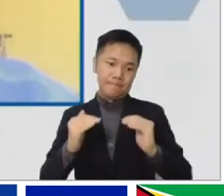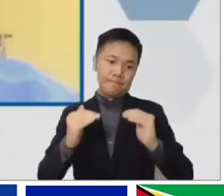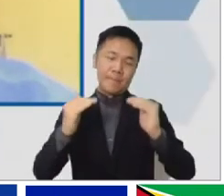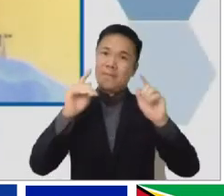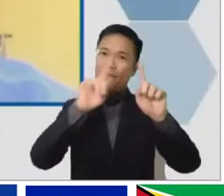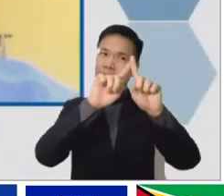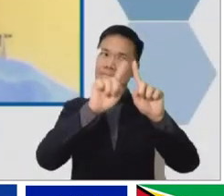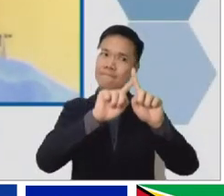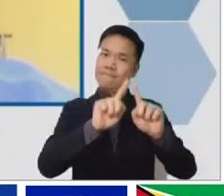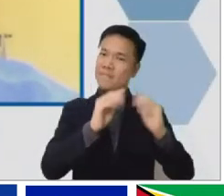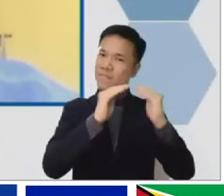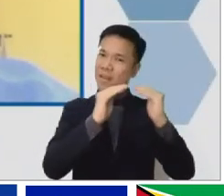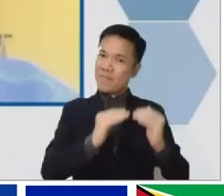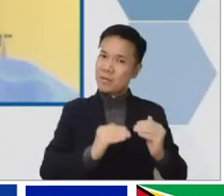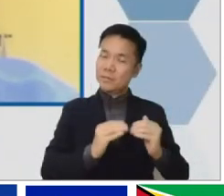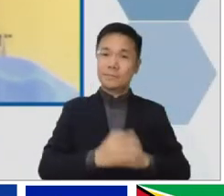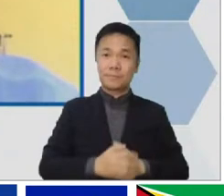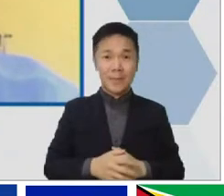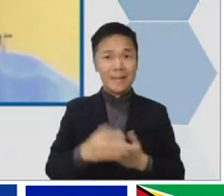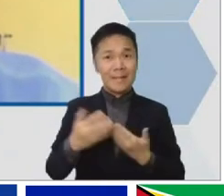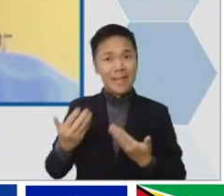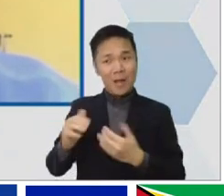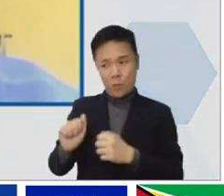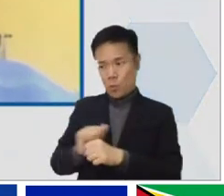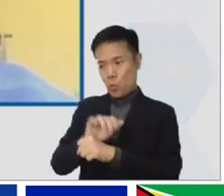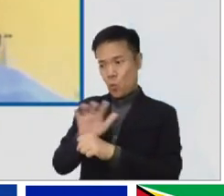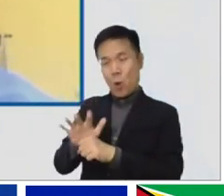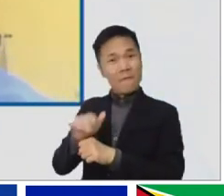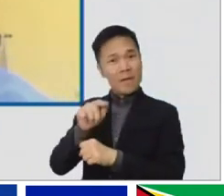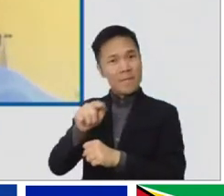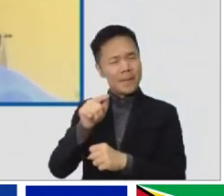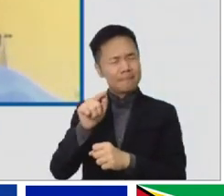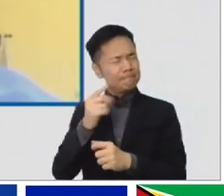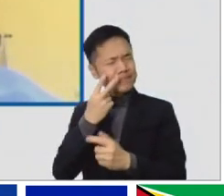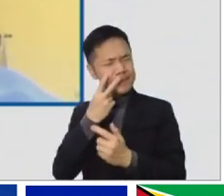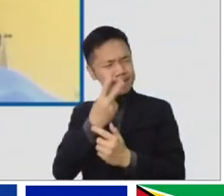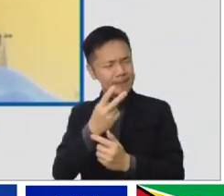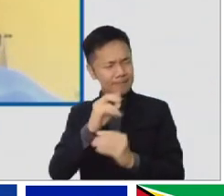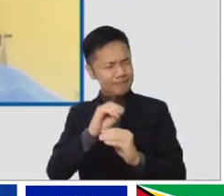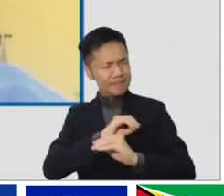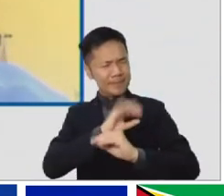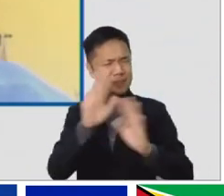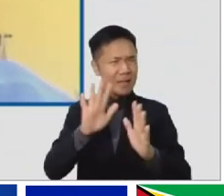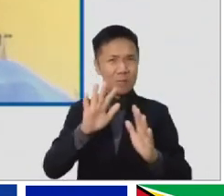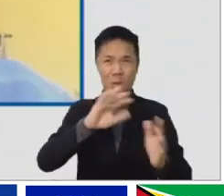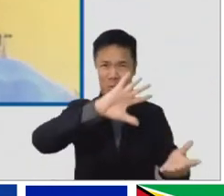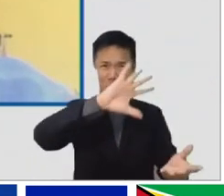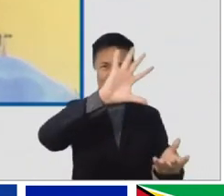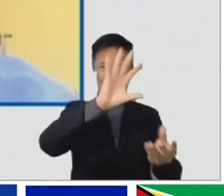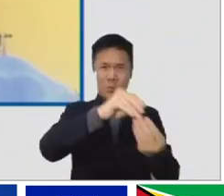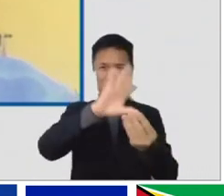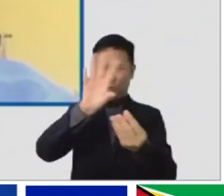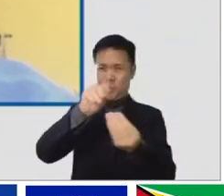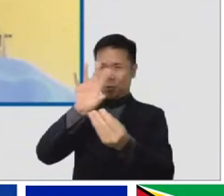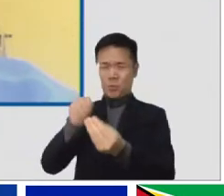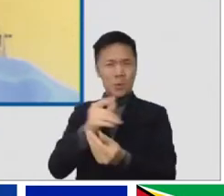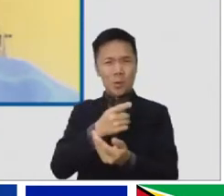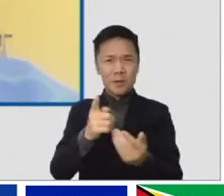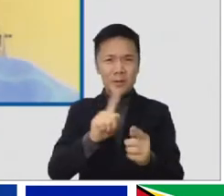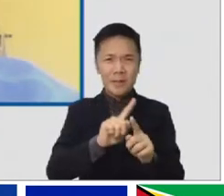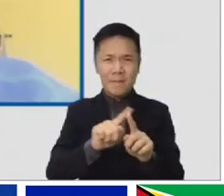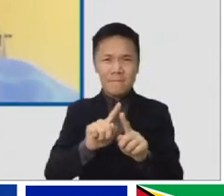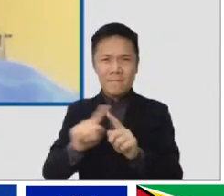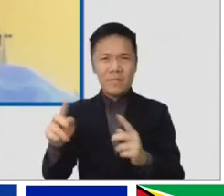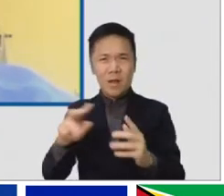to do that with a very clear example of a systemic risk disaster or catastrophe, in the search to